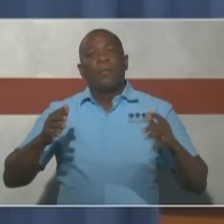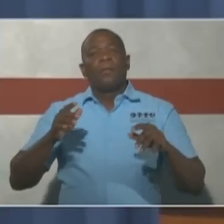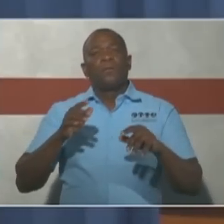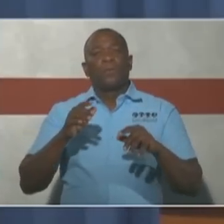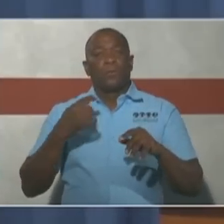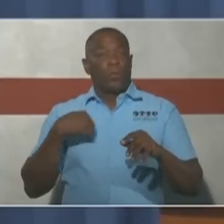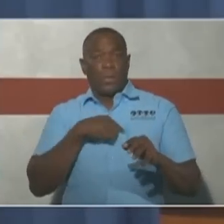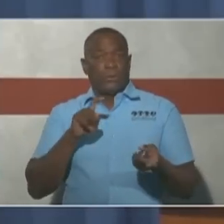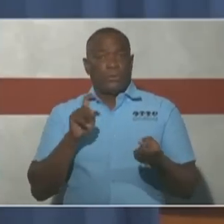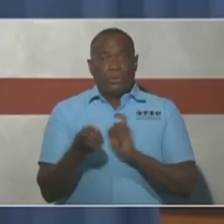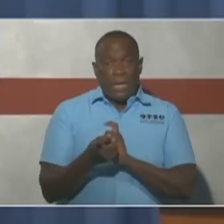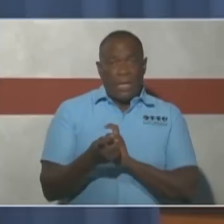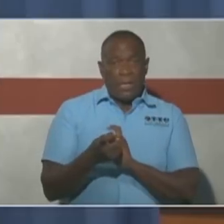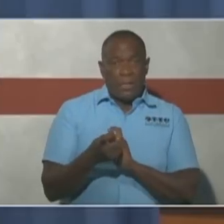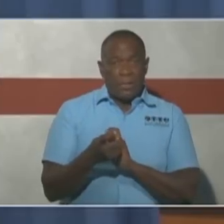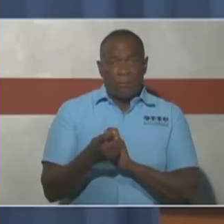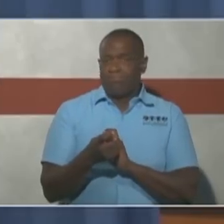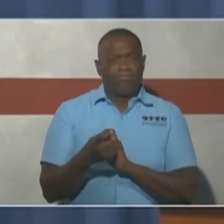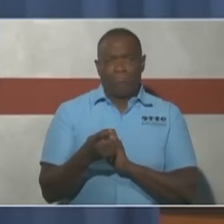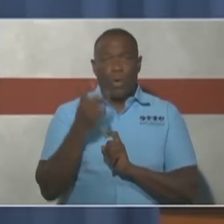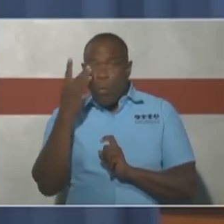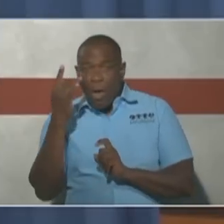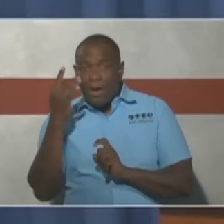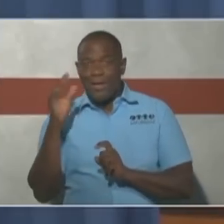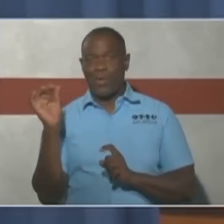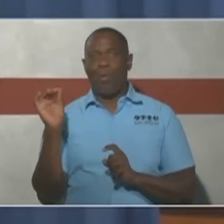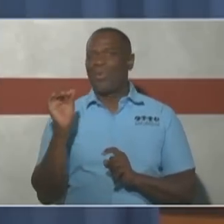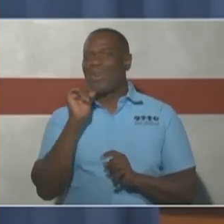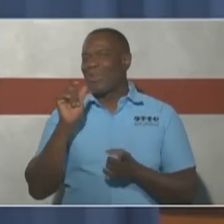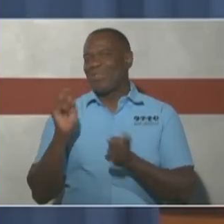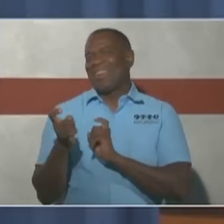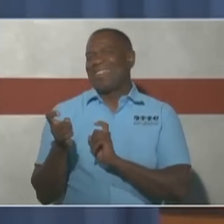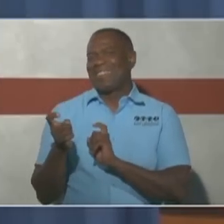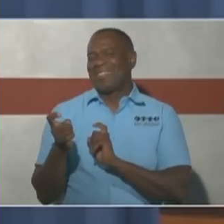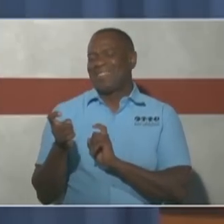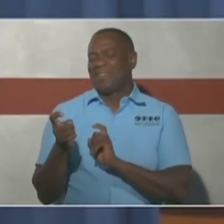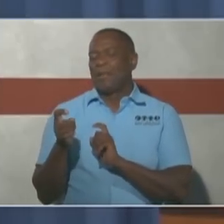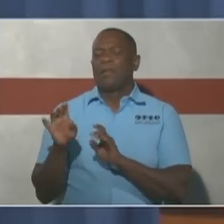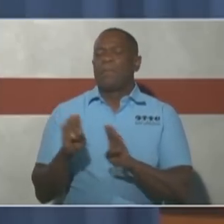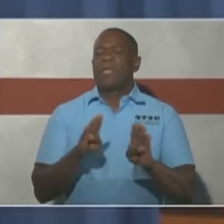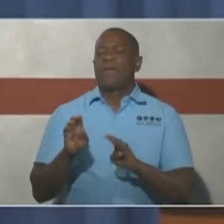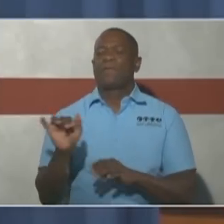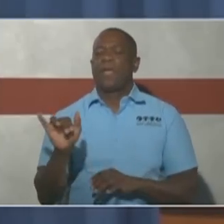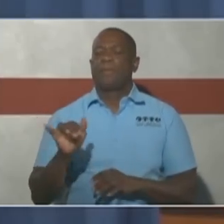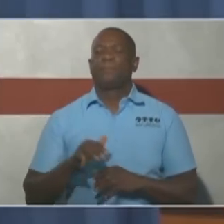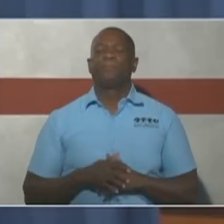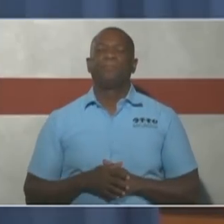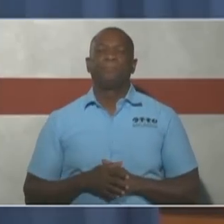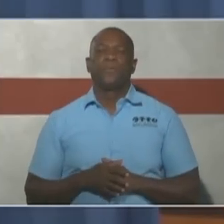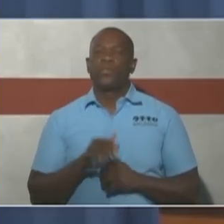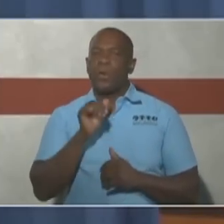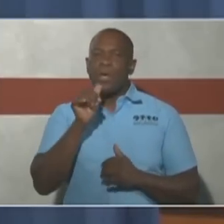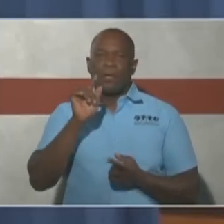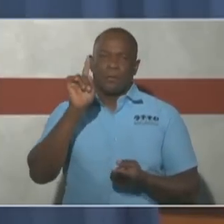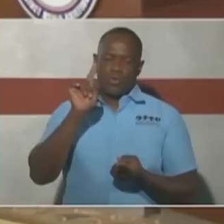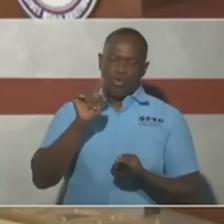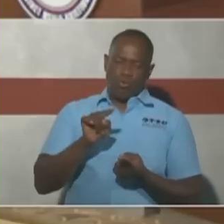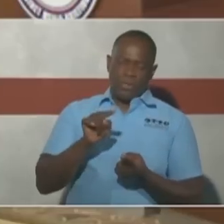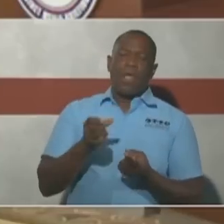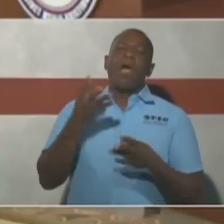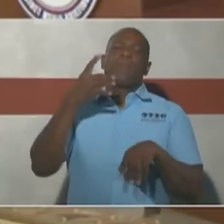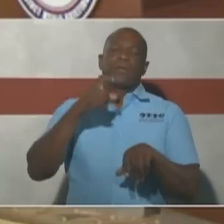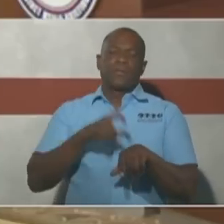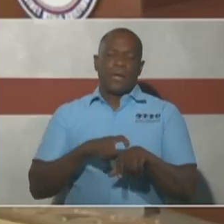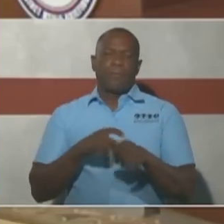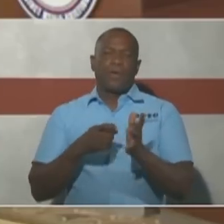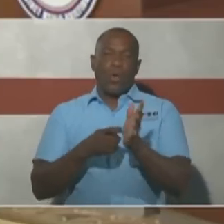that suggest before day 10 you're not going to get a negative test. And we have seen that in our population as well. So it is really to prevent an infected